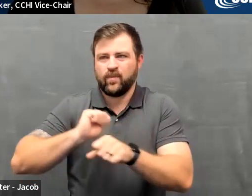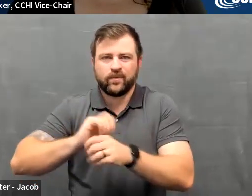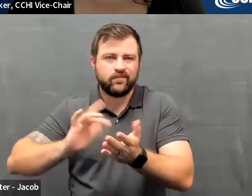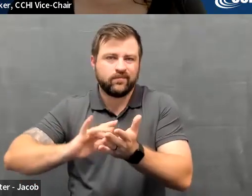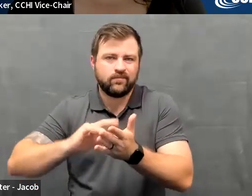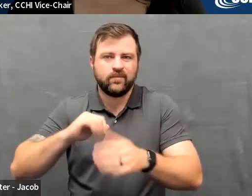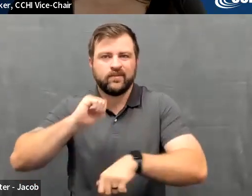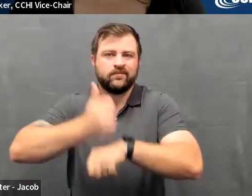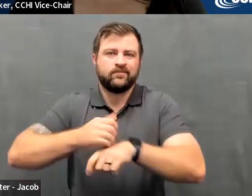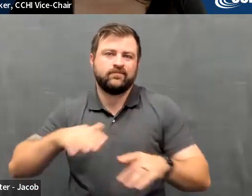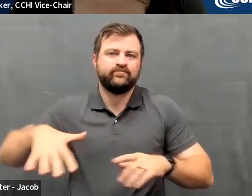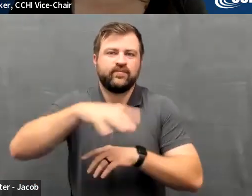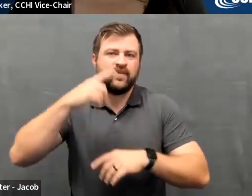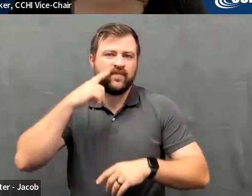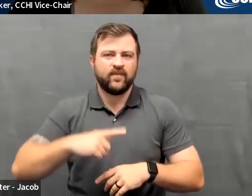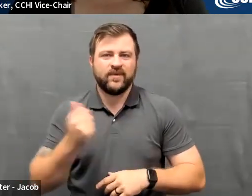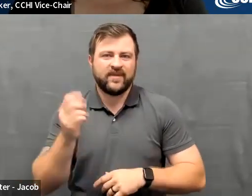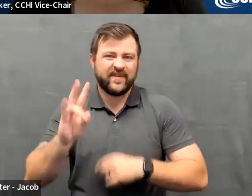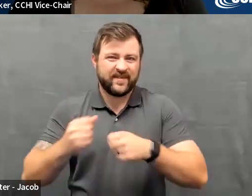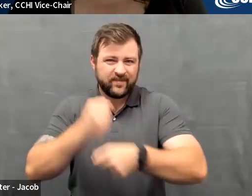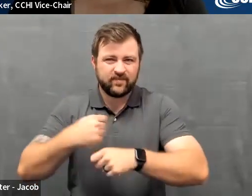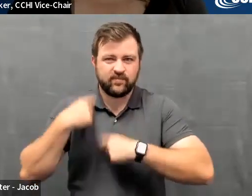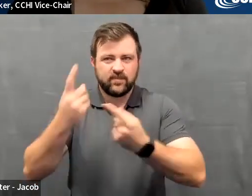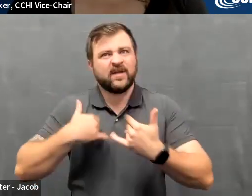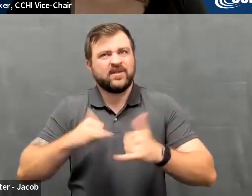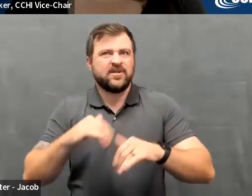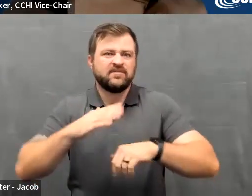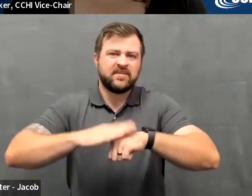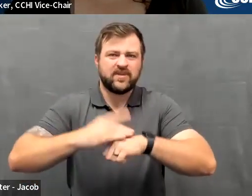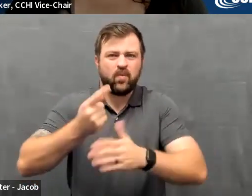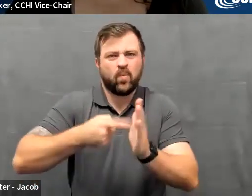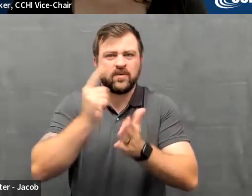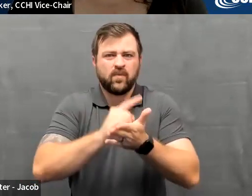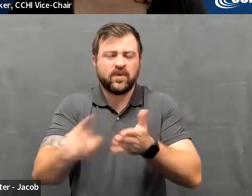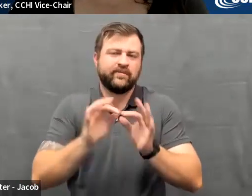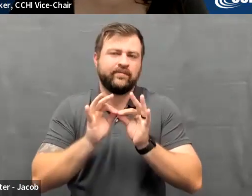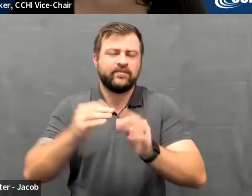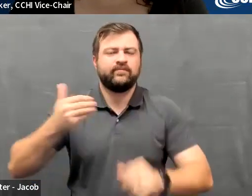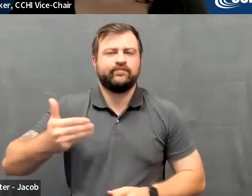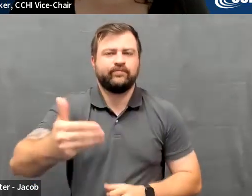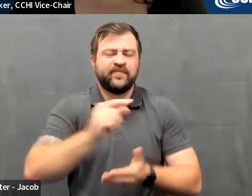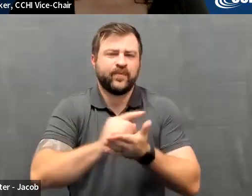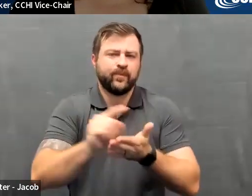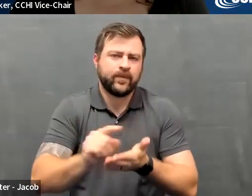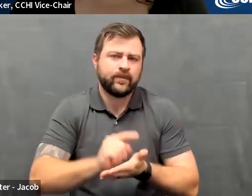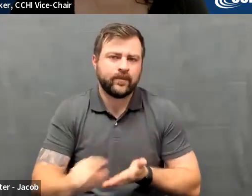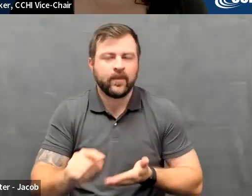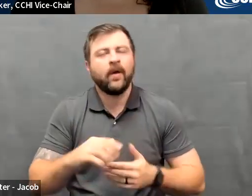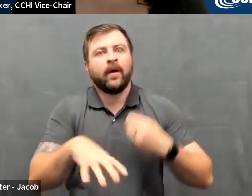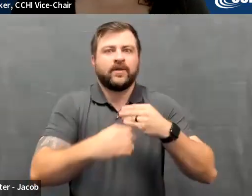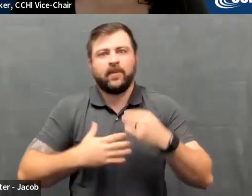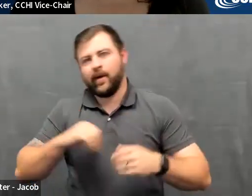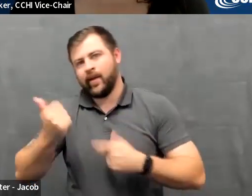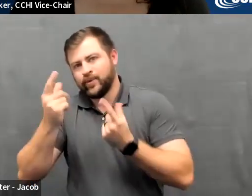for 18 years, and I still interpret at least once a week, in addition to my other duties at